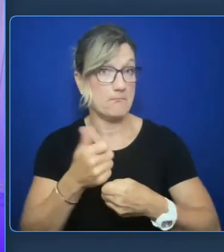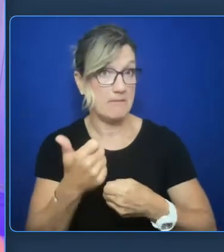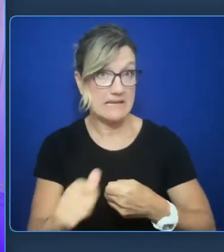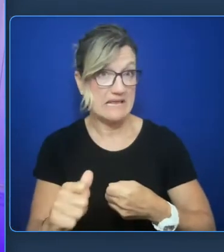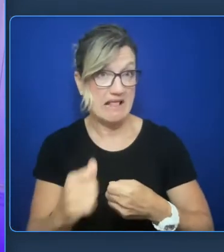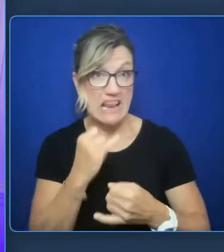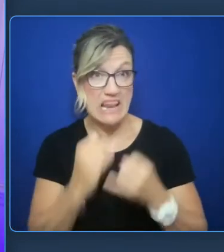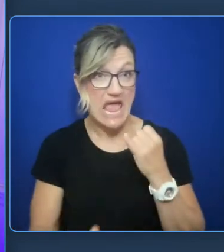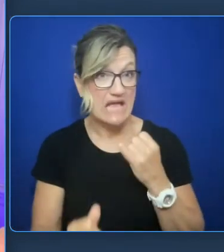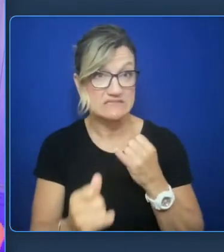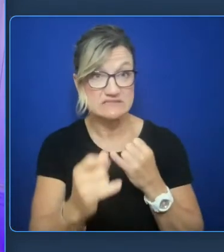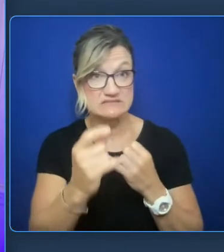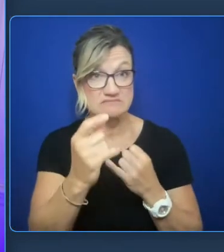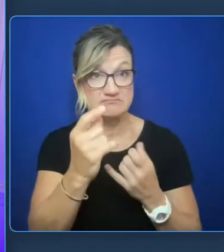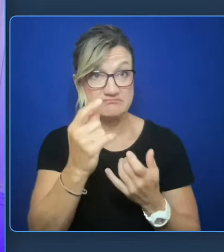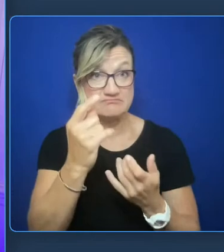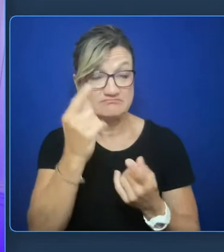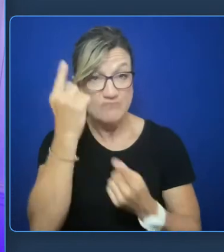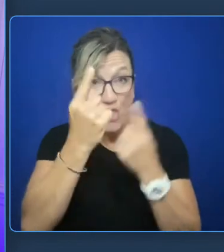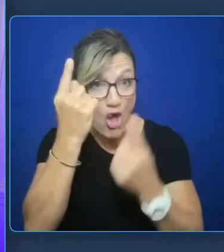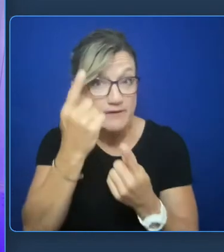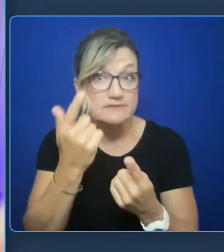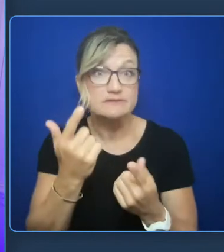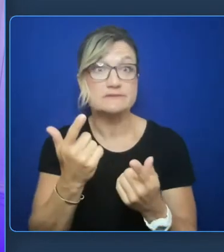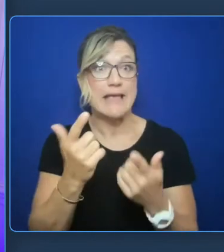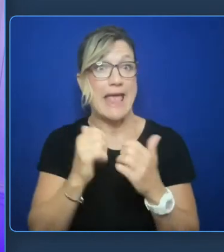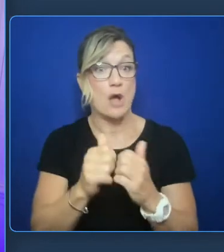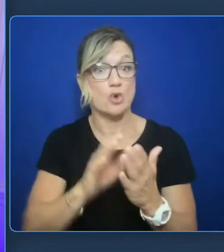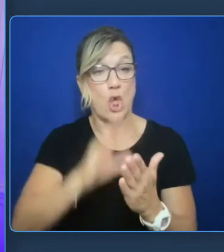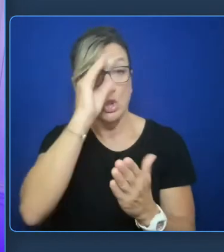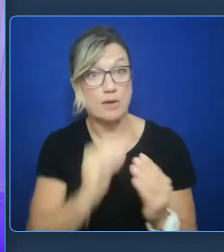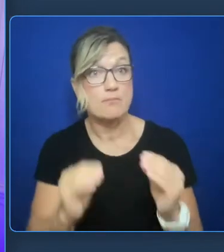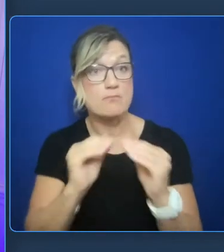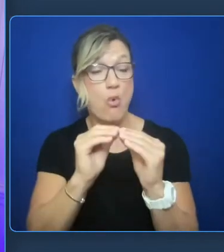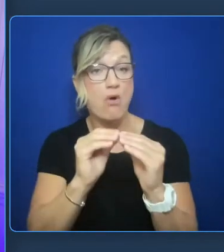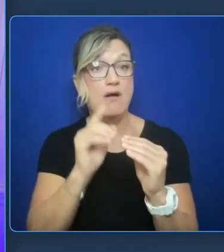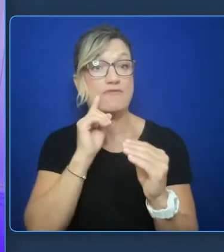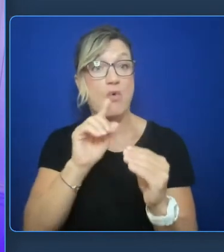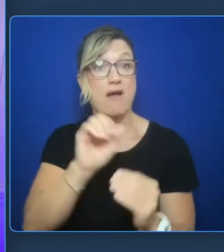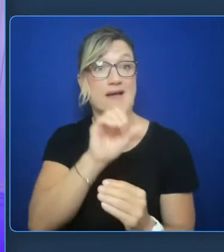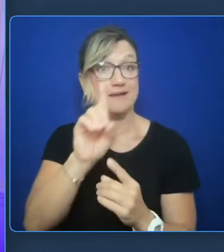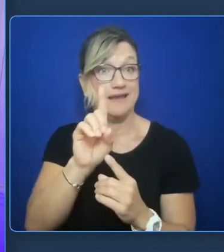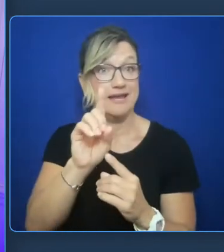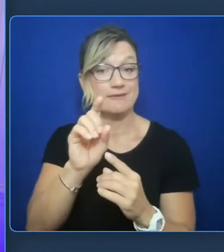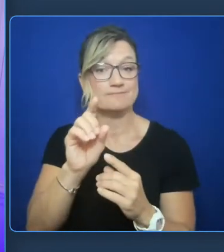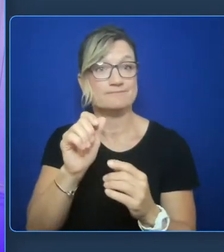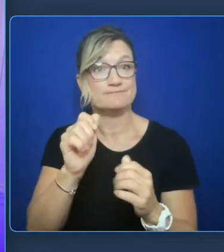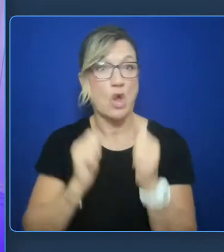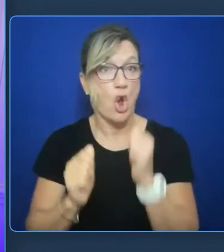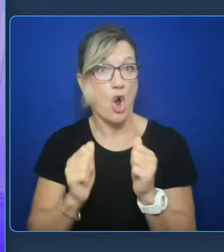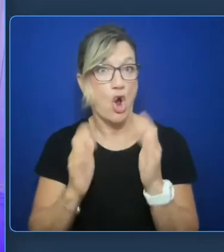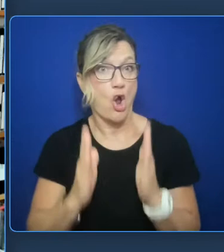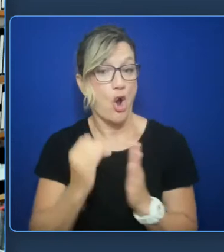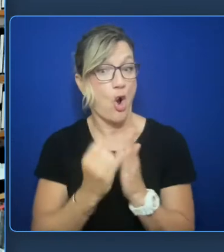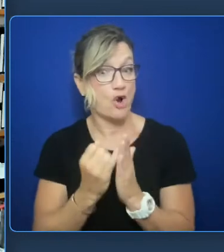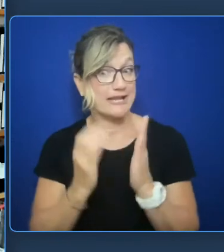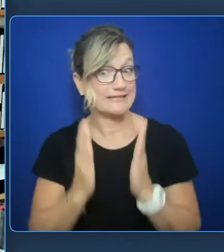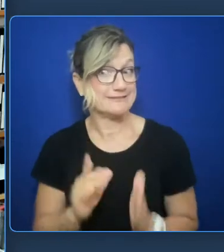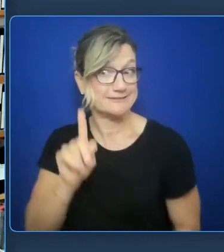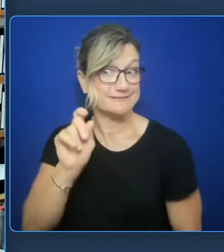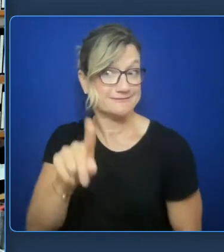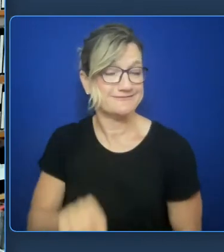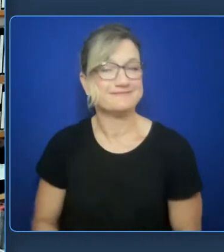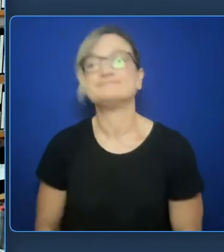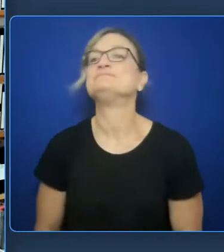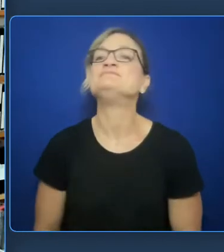any last thoughts, or where can people go to learn more for all of the new aspiring audio description artists that we've just created today?